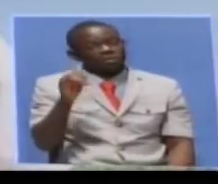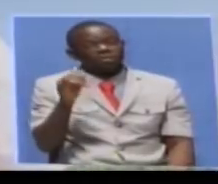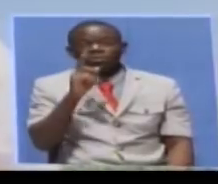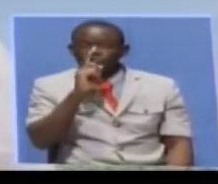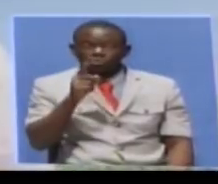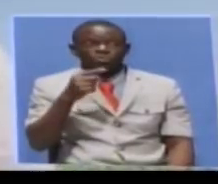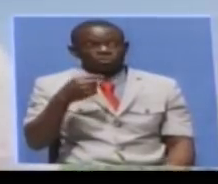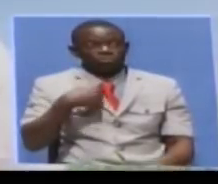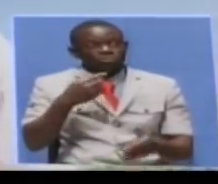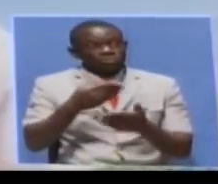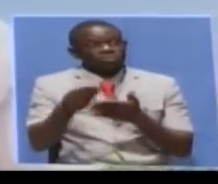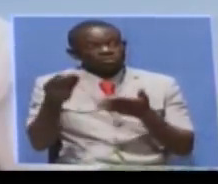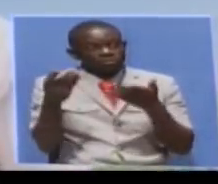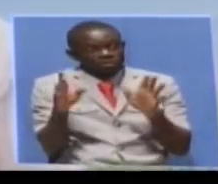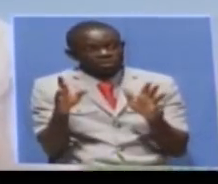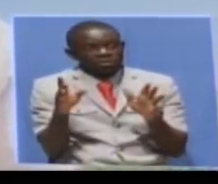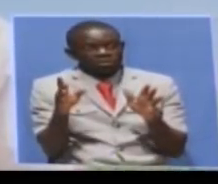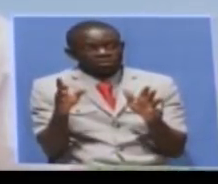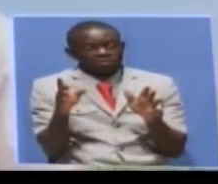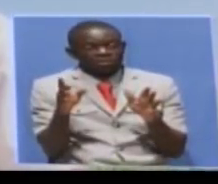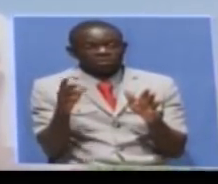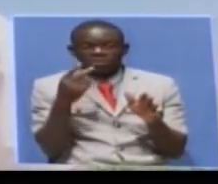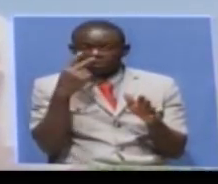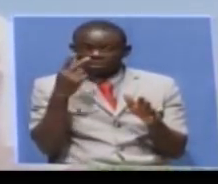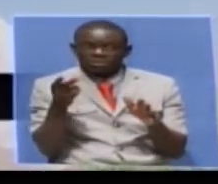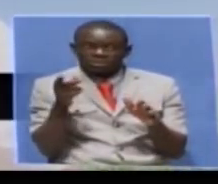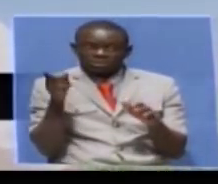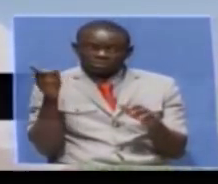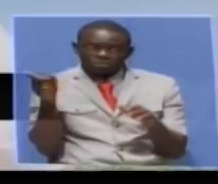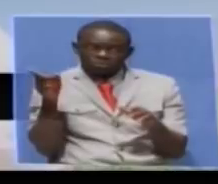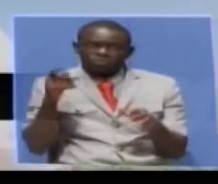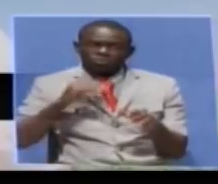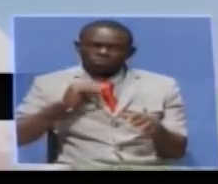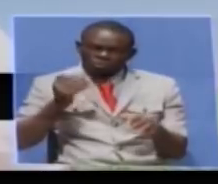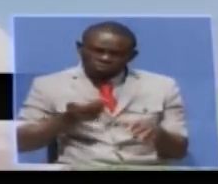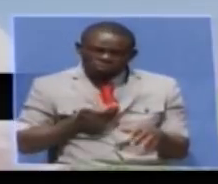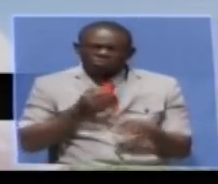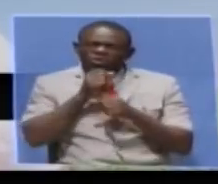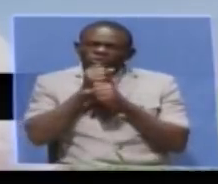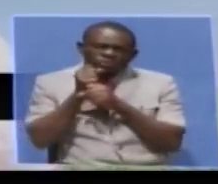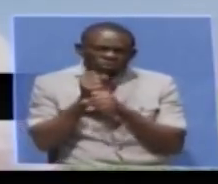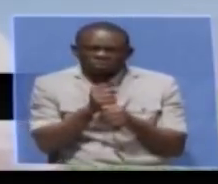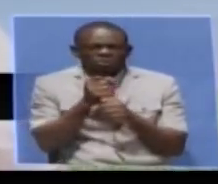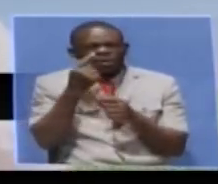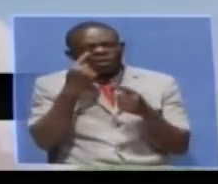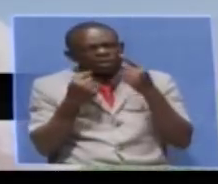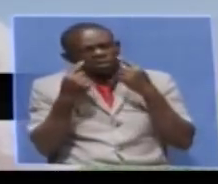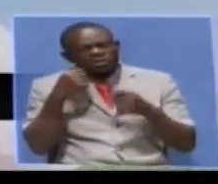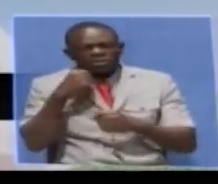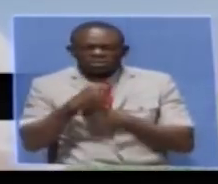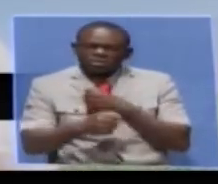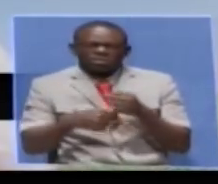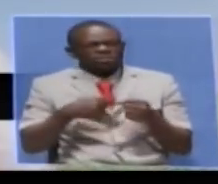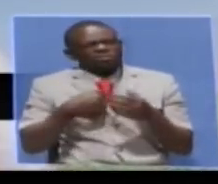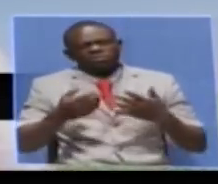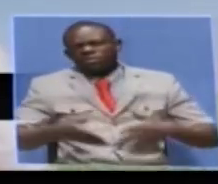me, which is a concern for me, is we got. You'll see there's old women and people there. You know, they don't need to be suffering like this. And the fact